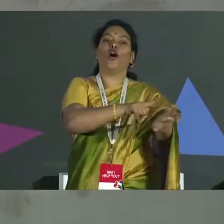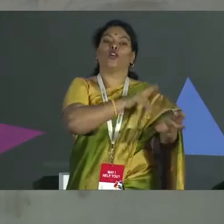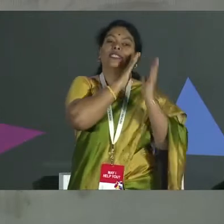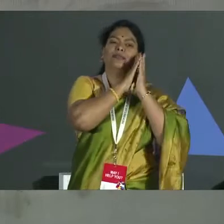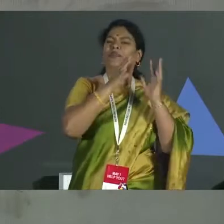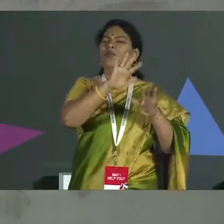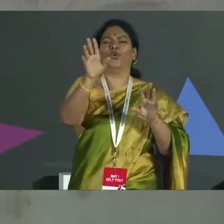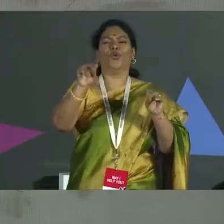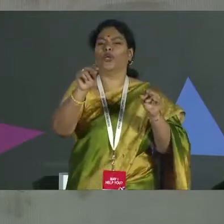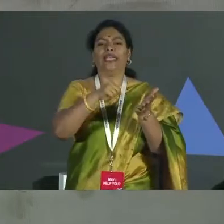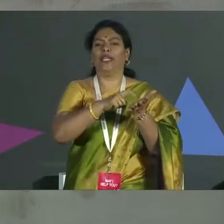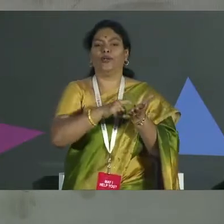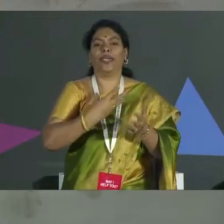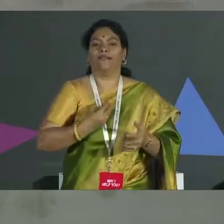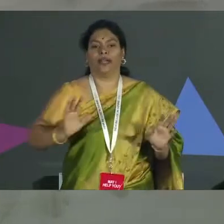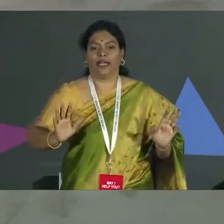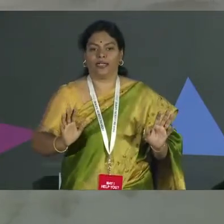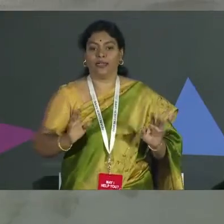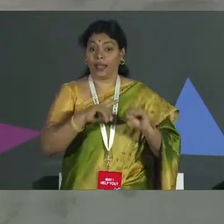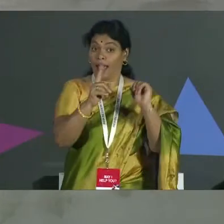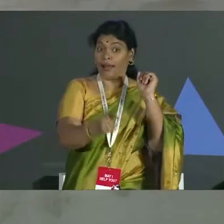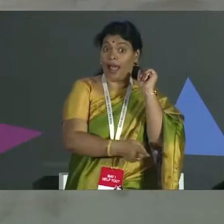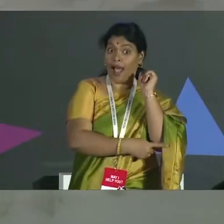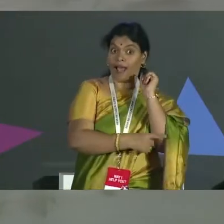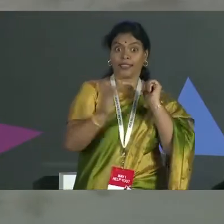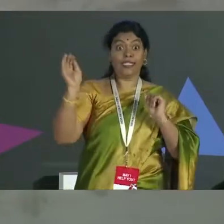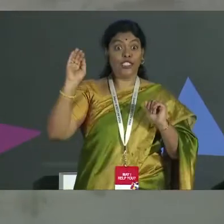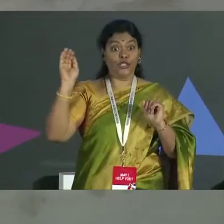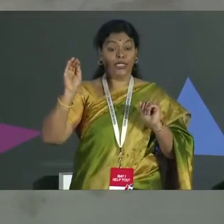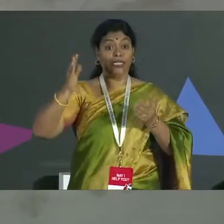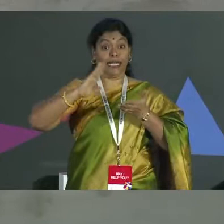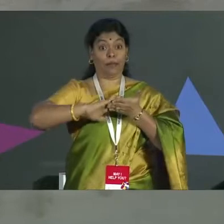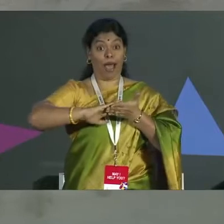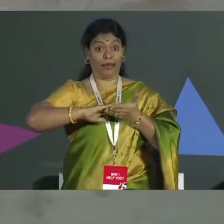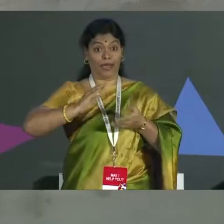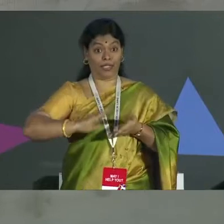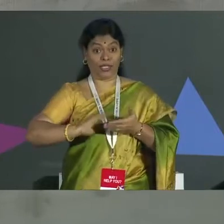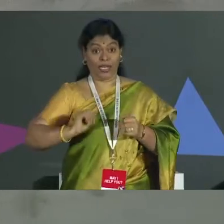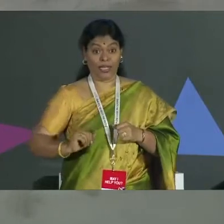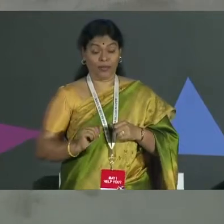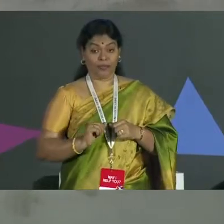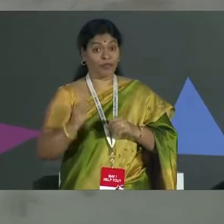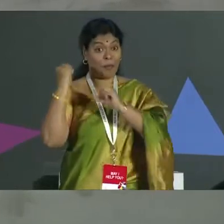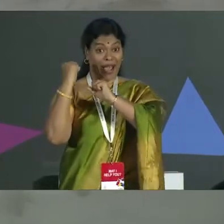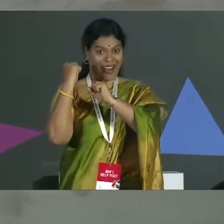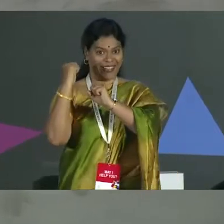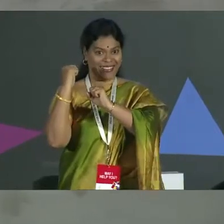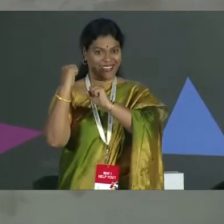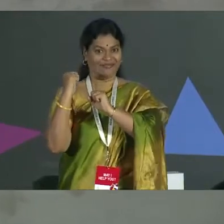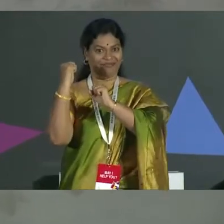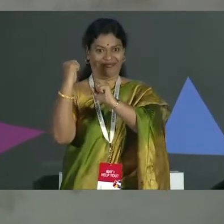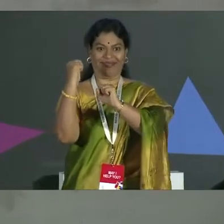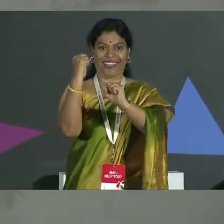of. And lastly, in terms of that Shivji ki Bharat, yes, this is a... Bharat is a Hindi word